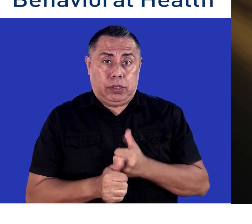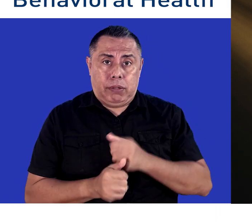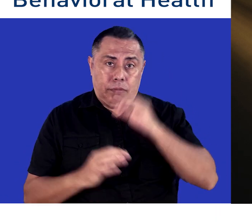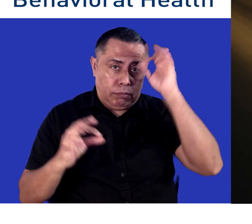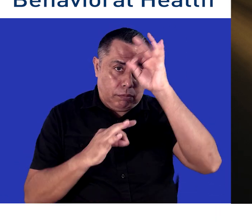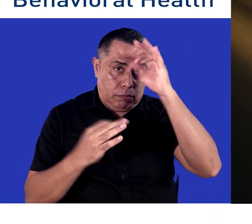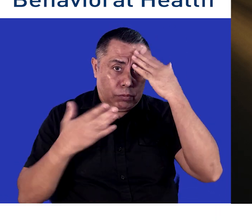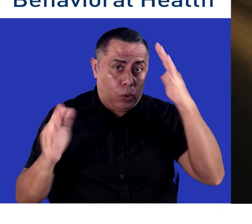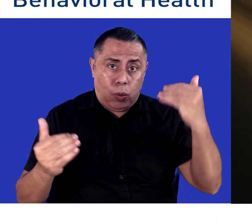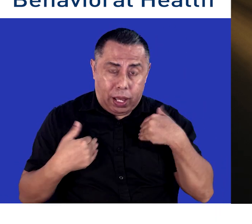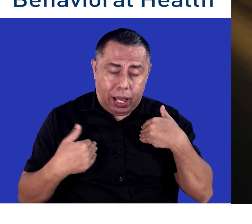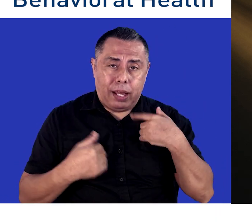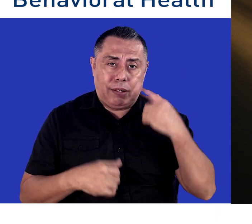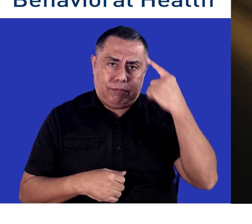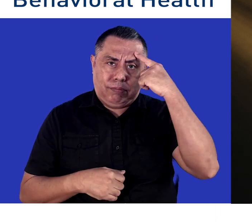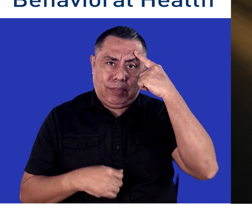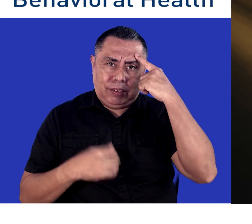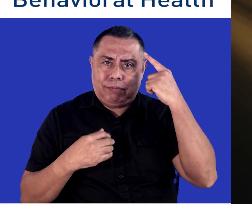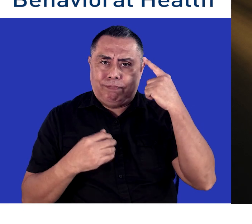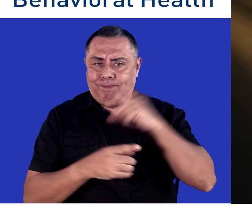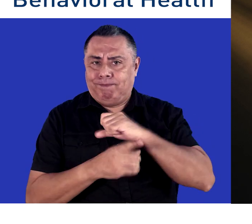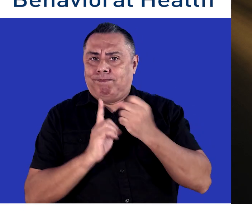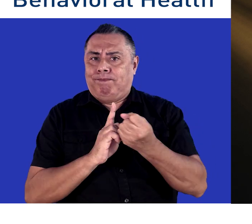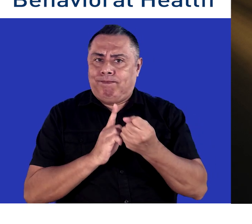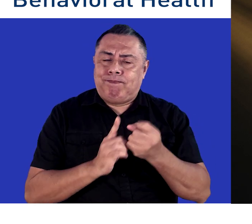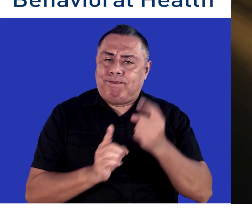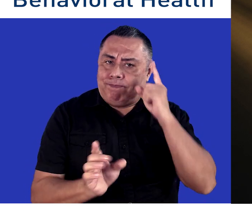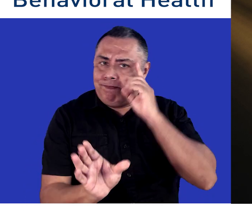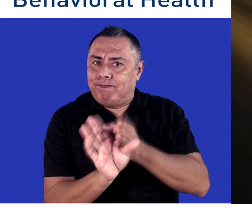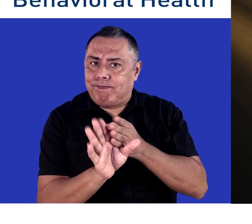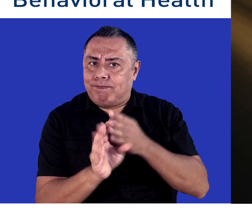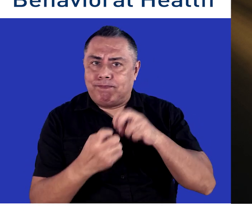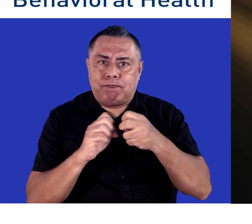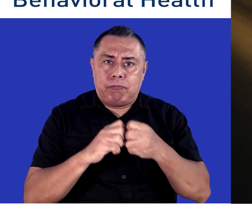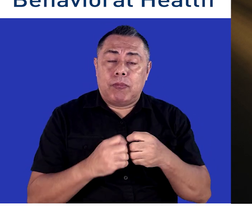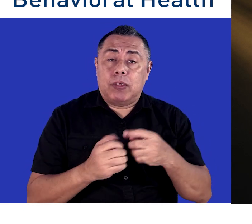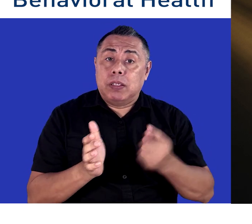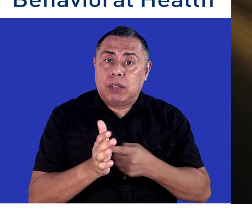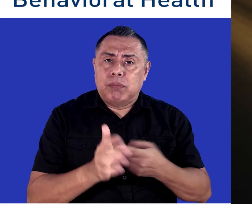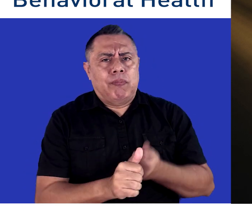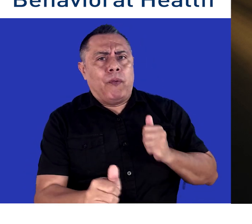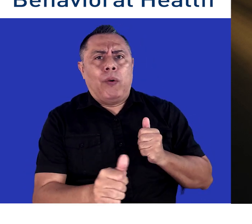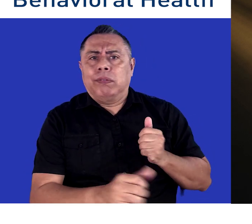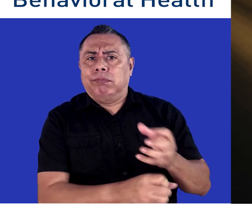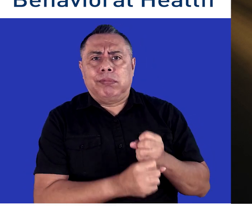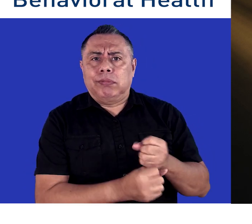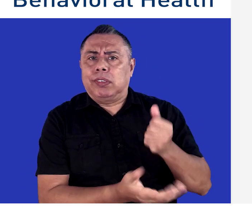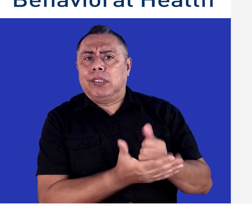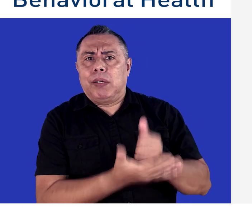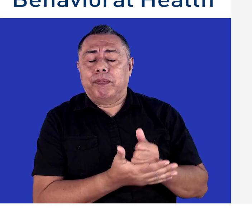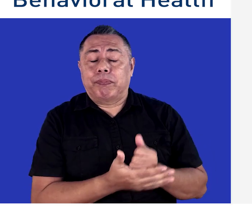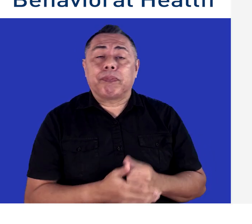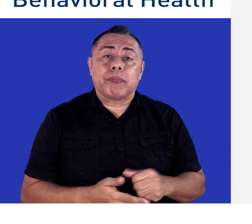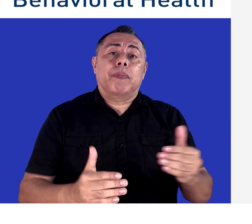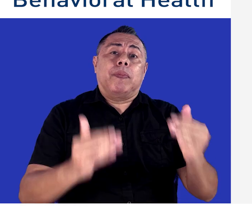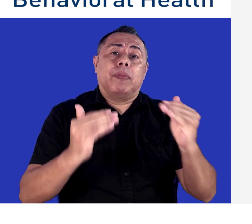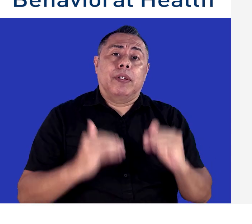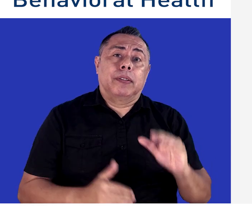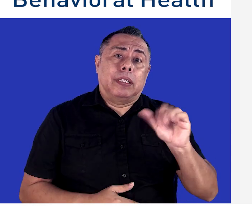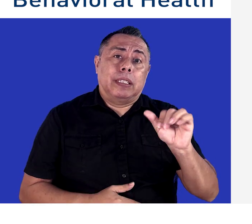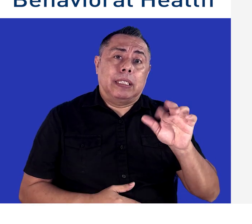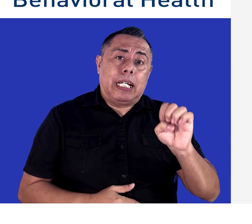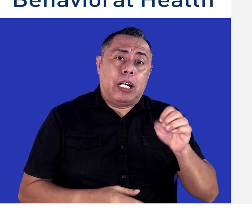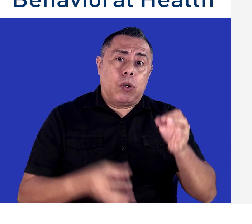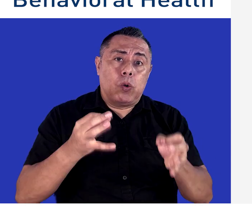which the person is unaware of their psychiatric condition. This can prevent them from seeking help. Care Court can